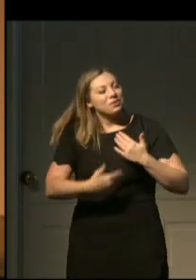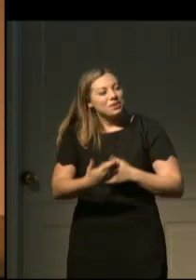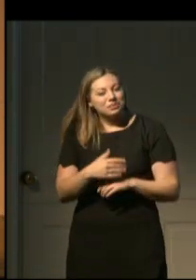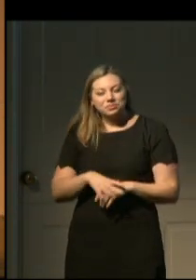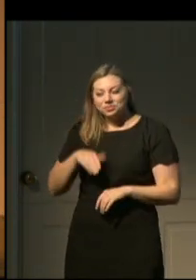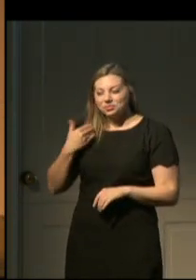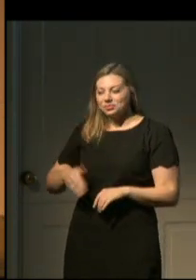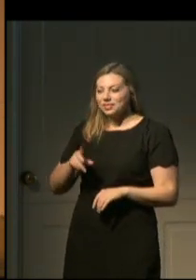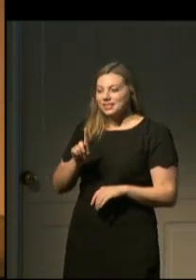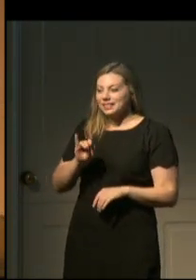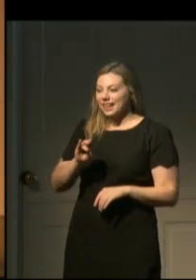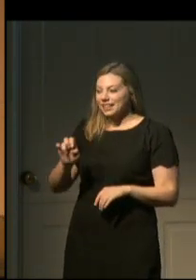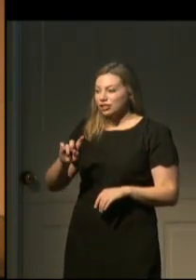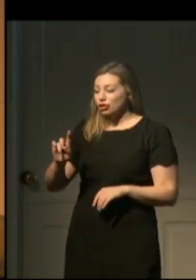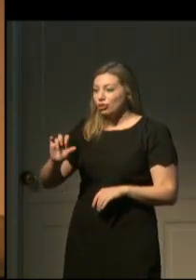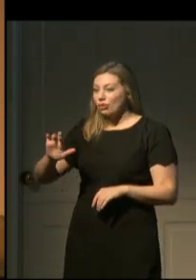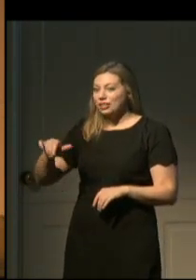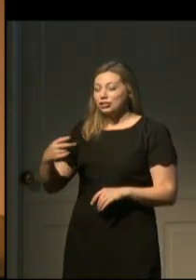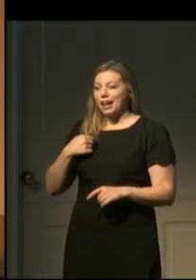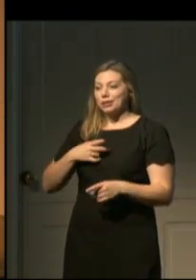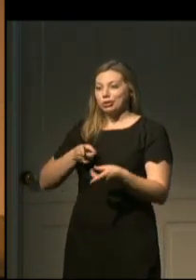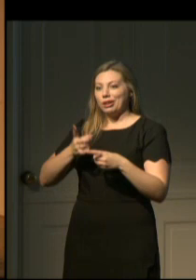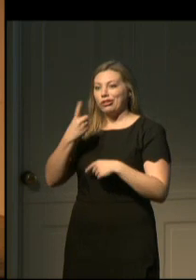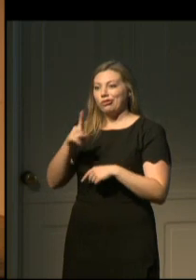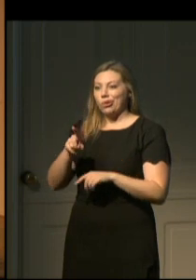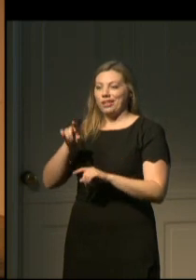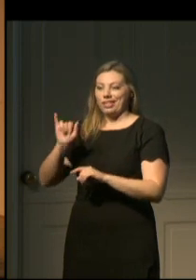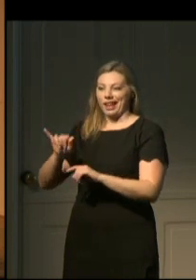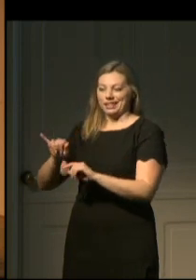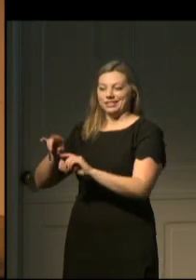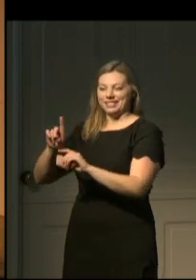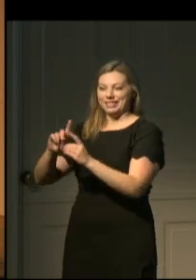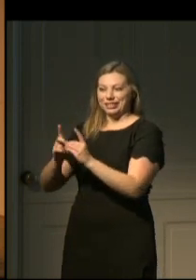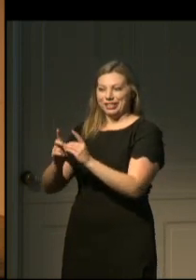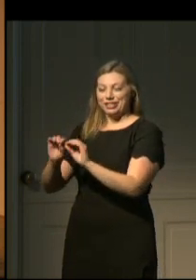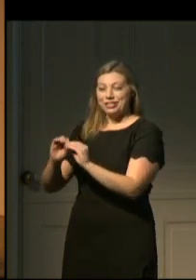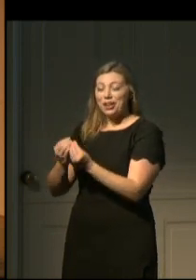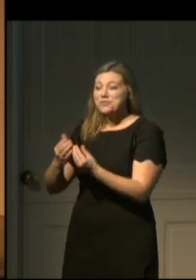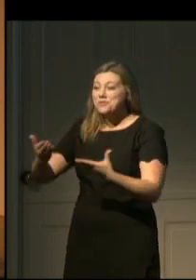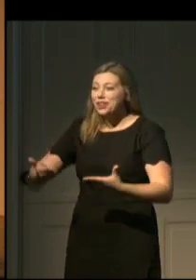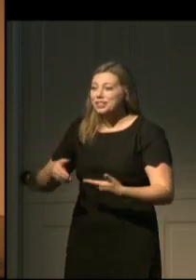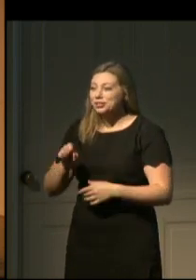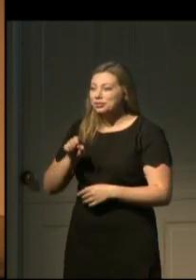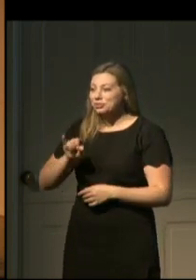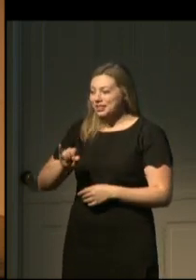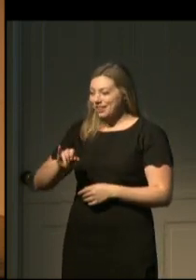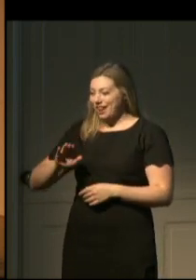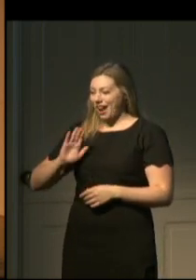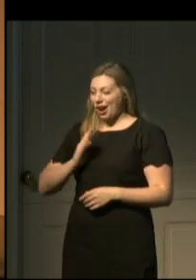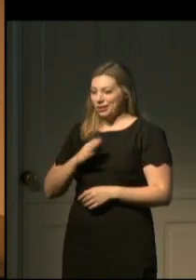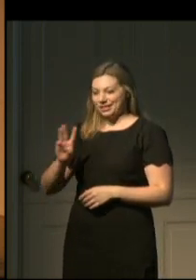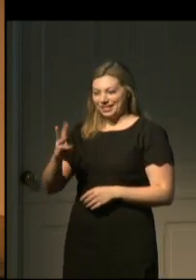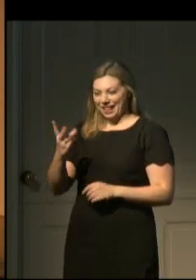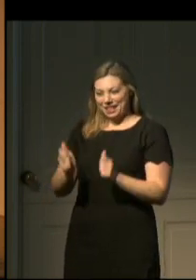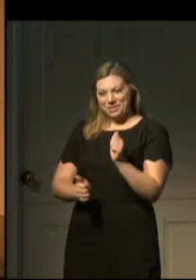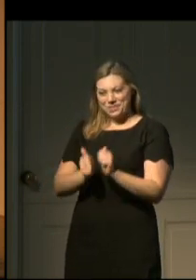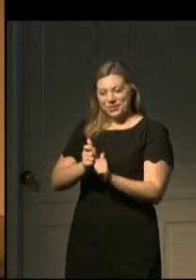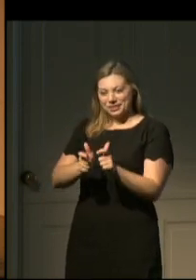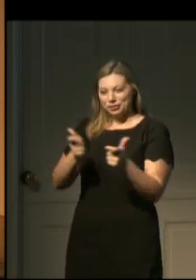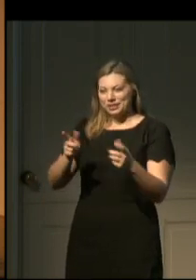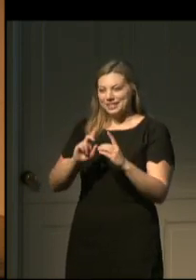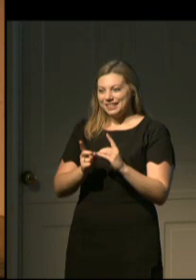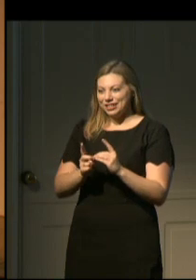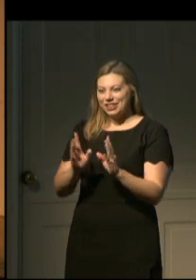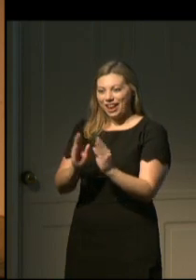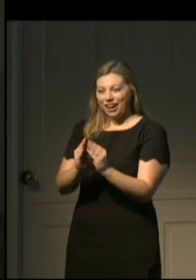I'm Diane Zorich. I'm director of the Digitization Program Office. Welcome to the Smithsonian's 6th and largest